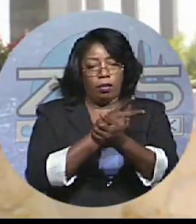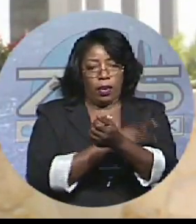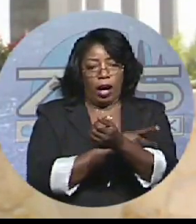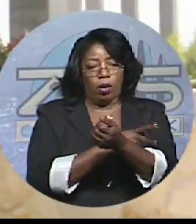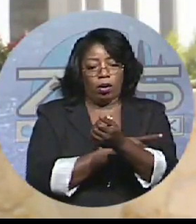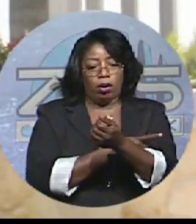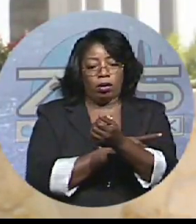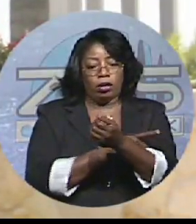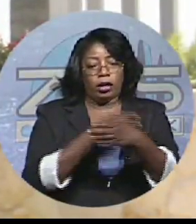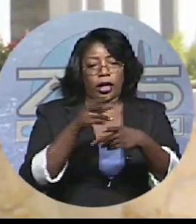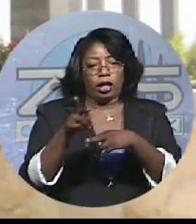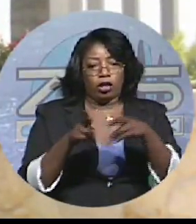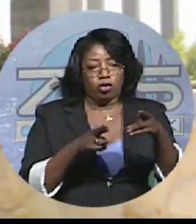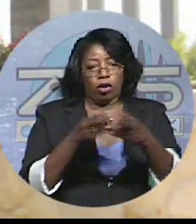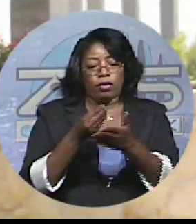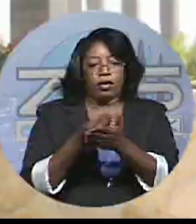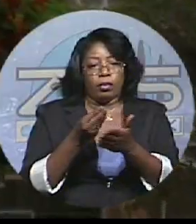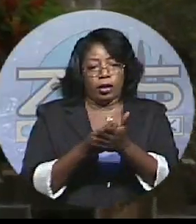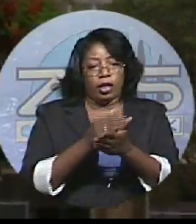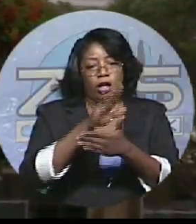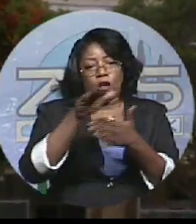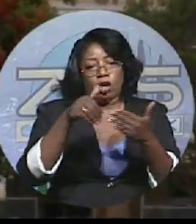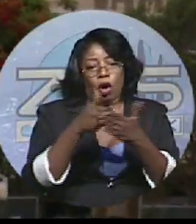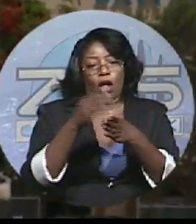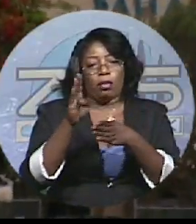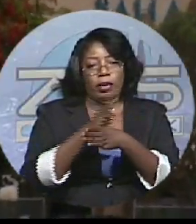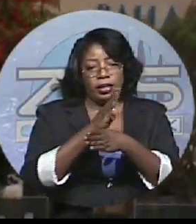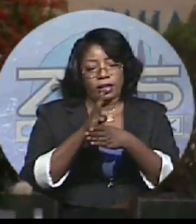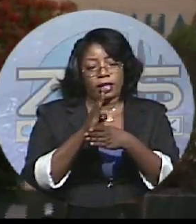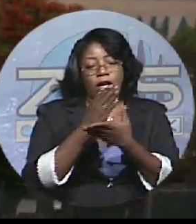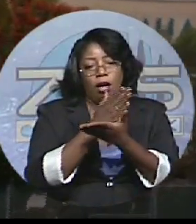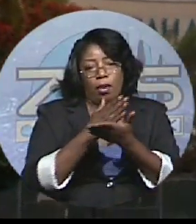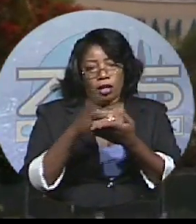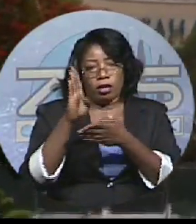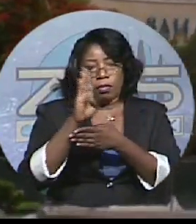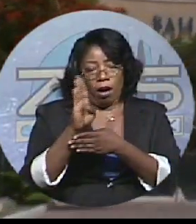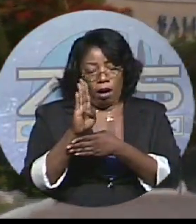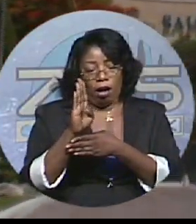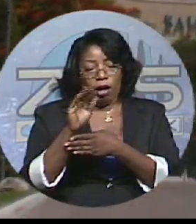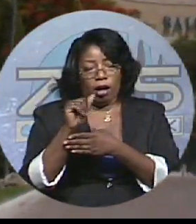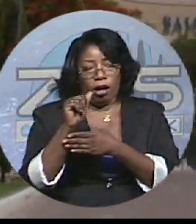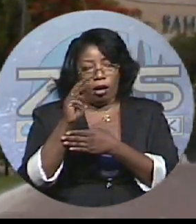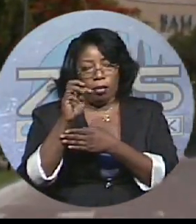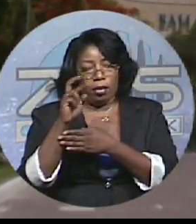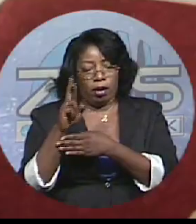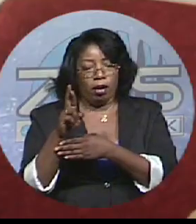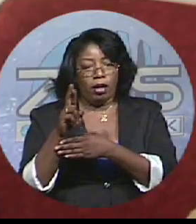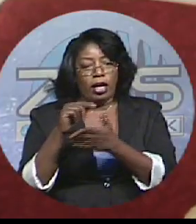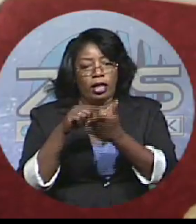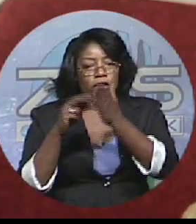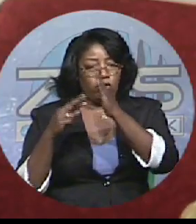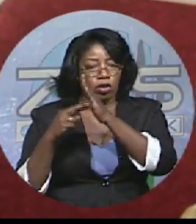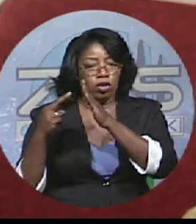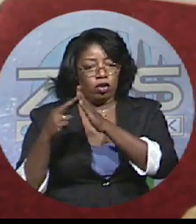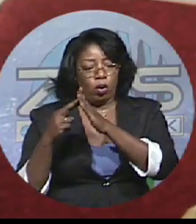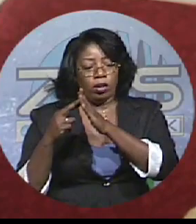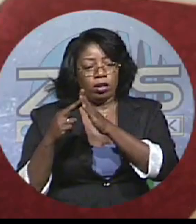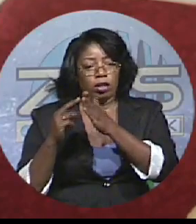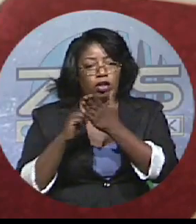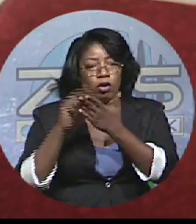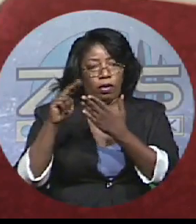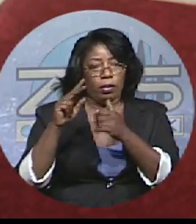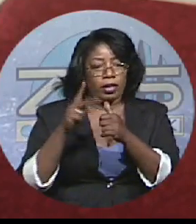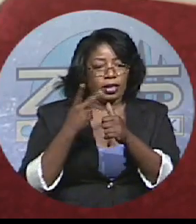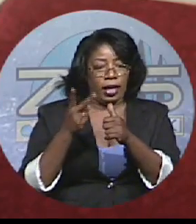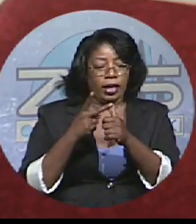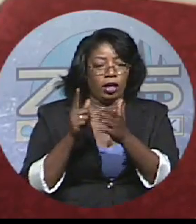accounts and other assets of Bahamar. Until a court-approved plan for the completion of the resort is established on November 2nd,